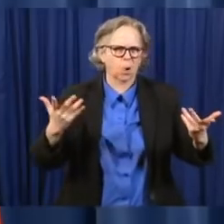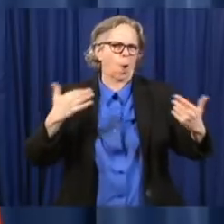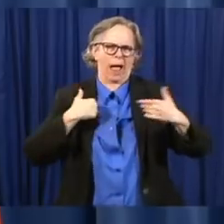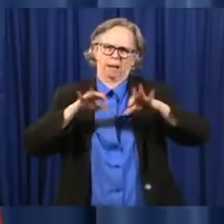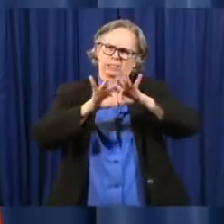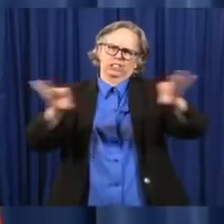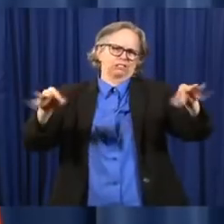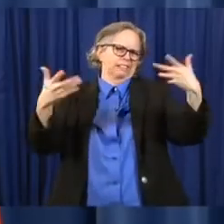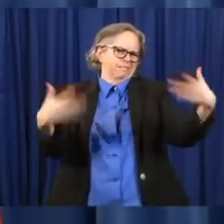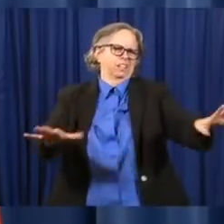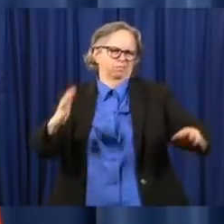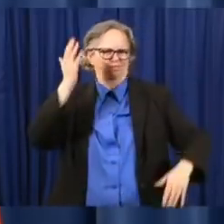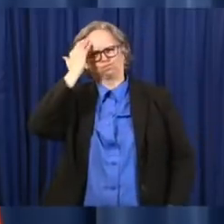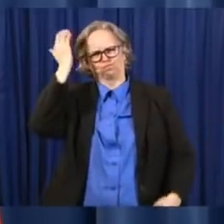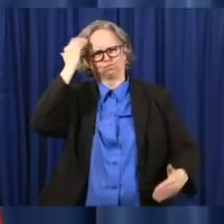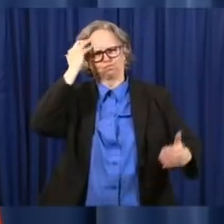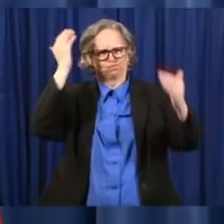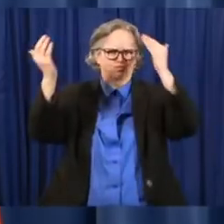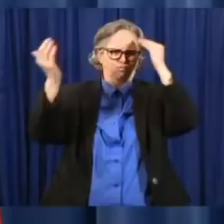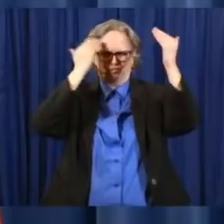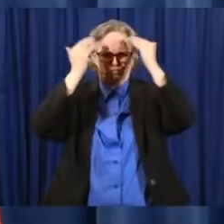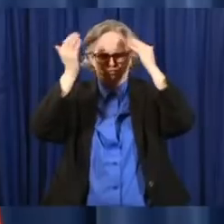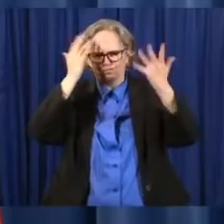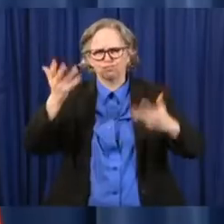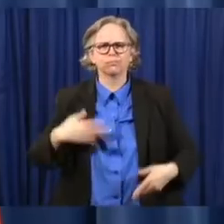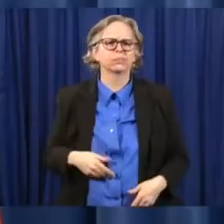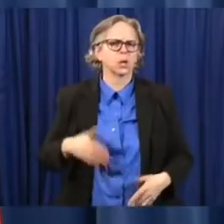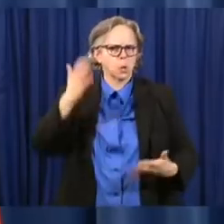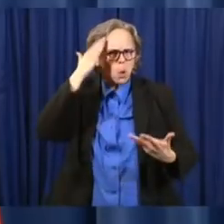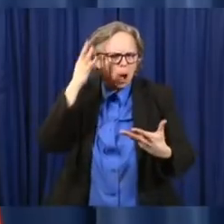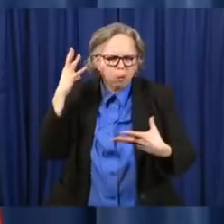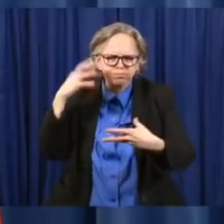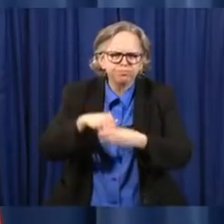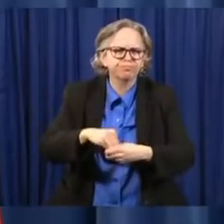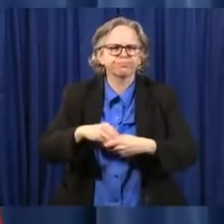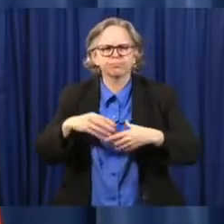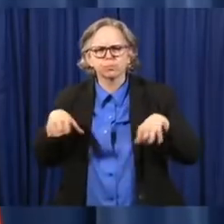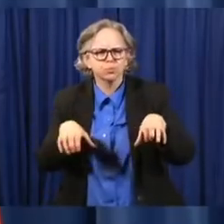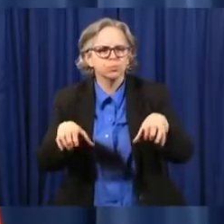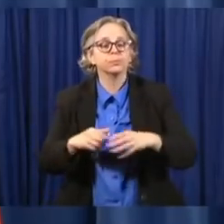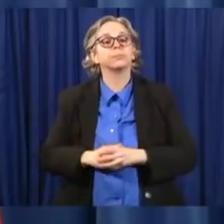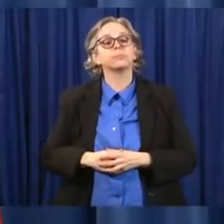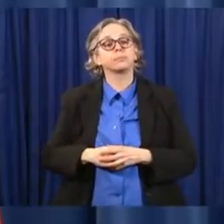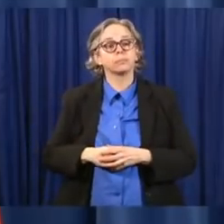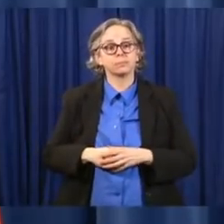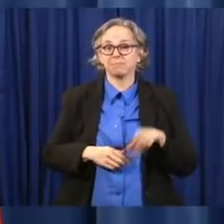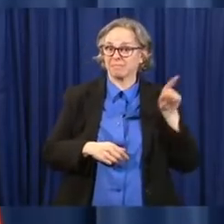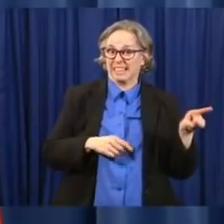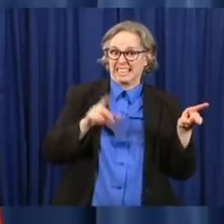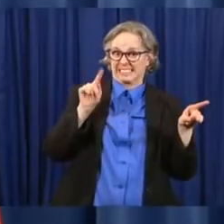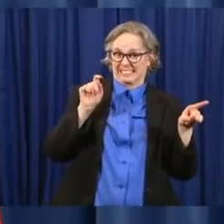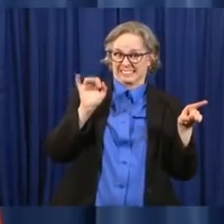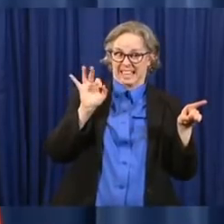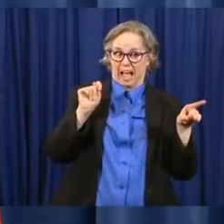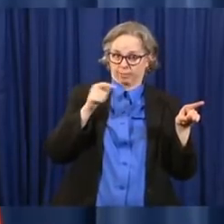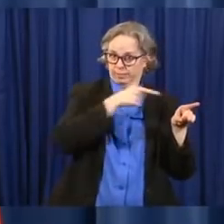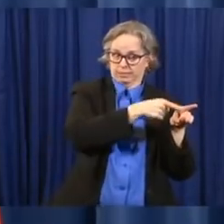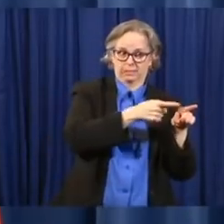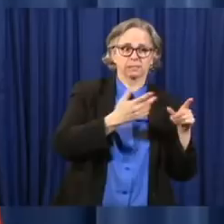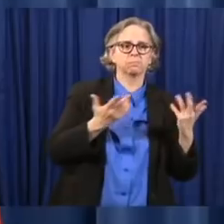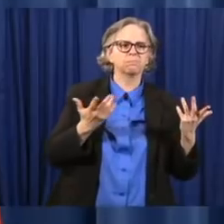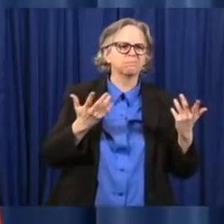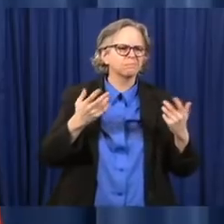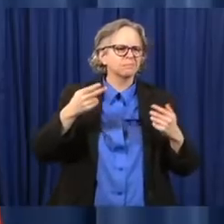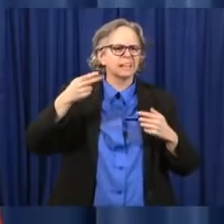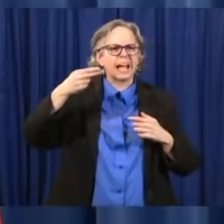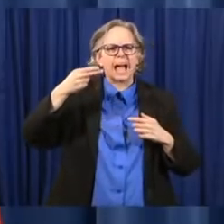of the Peace Corps, and ambassador to India. Governor Taft served as Hamilton County Commissioner, state representative, and Ohio